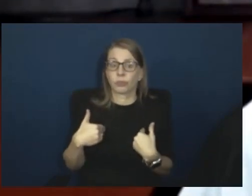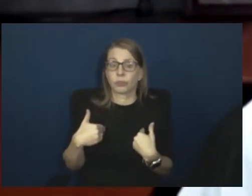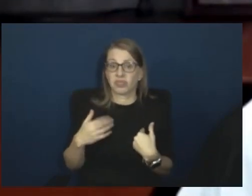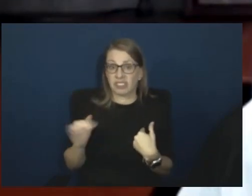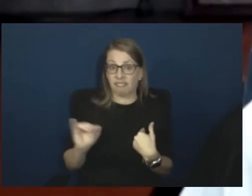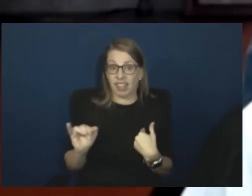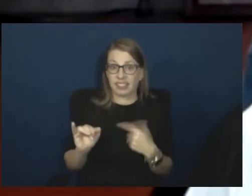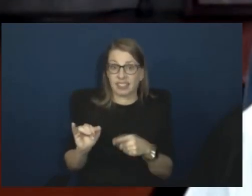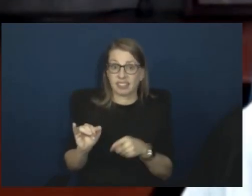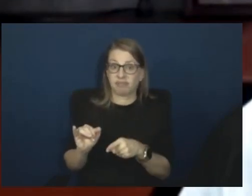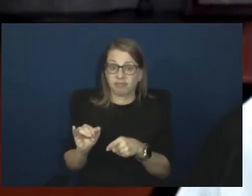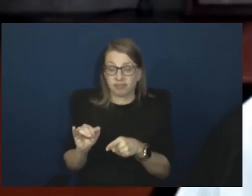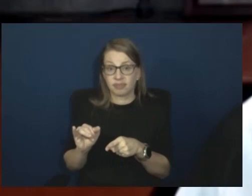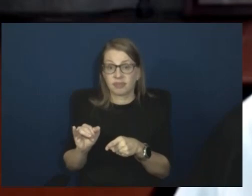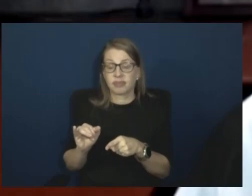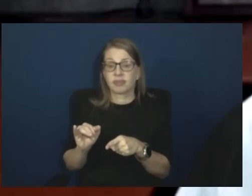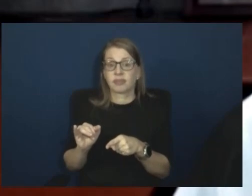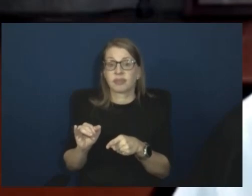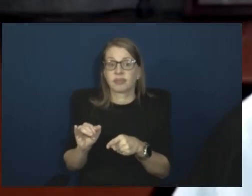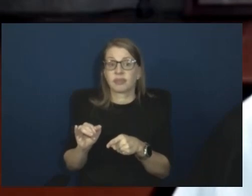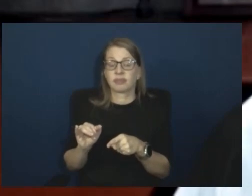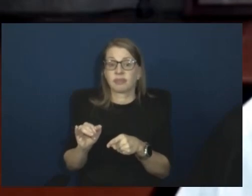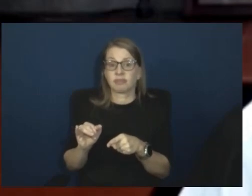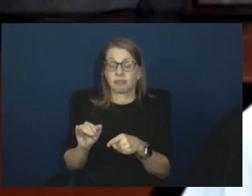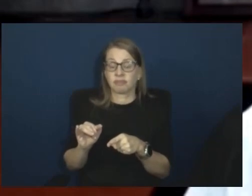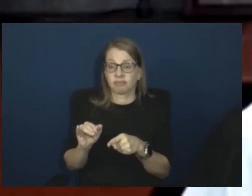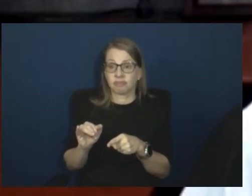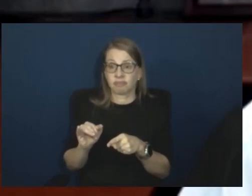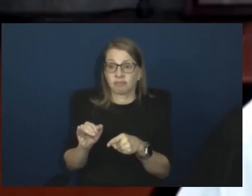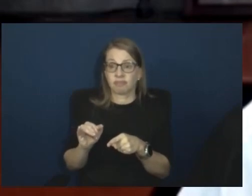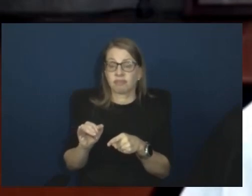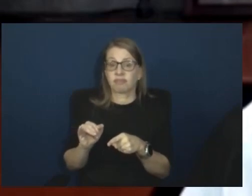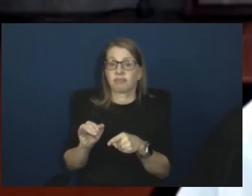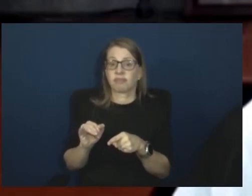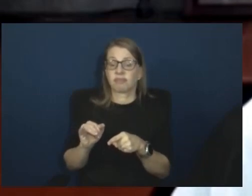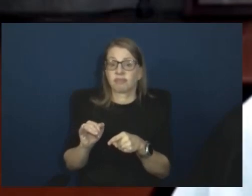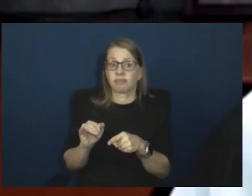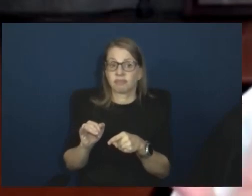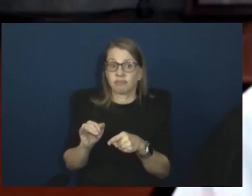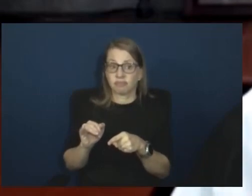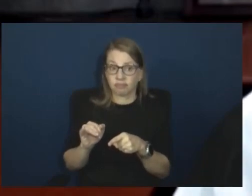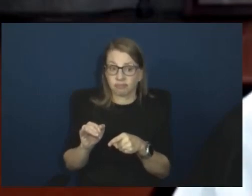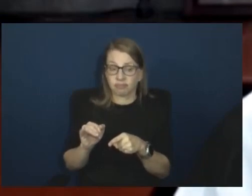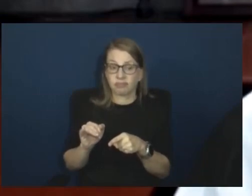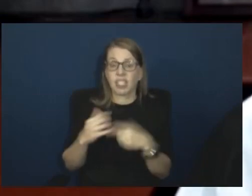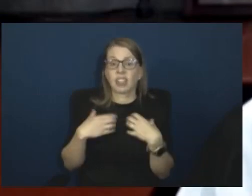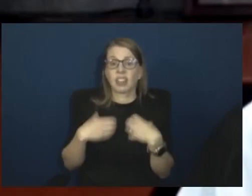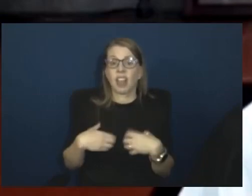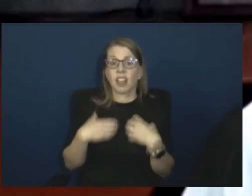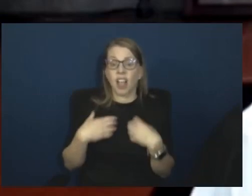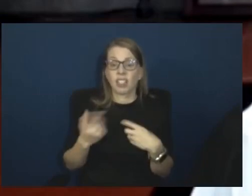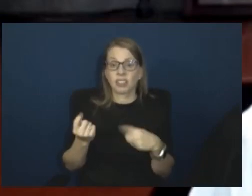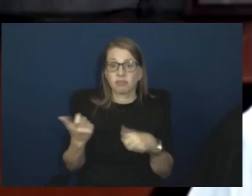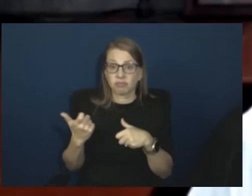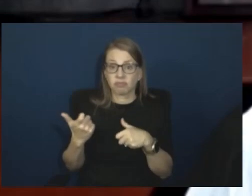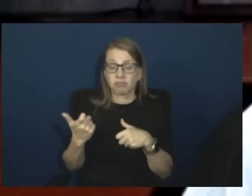infected, and you gut that animal, and you don't have, and you take out the blood, the lungs, etc., where the virus resides,